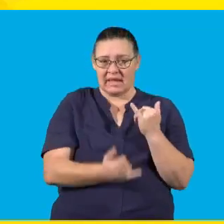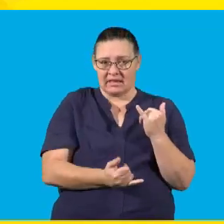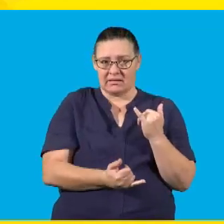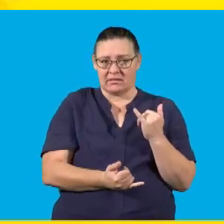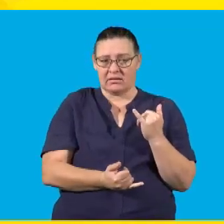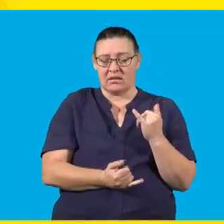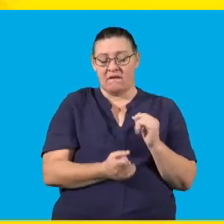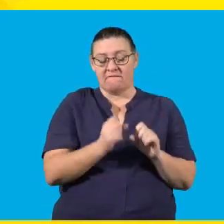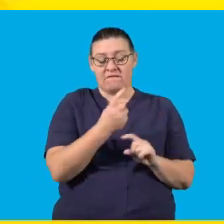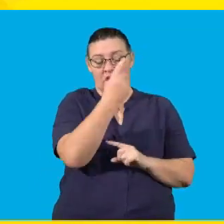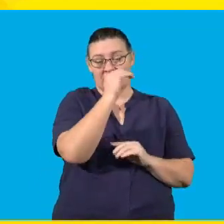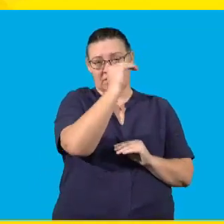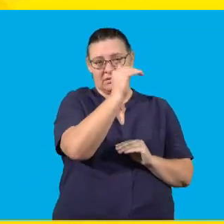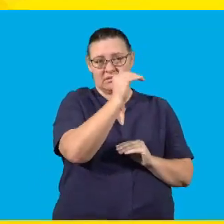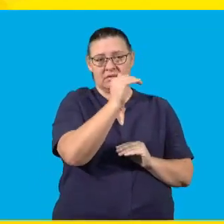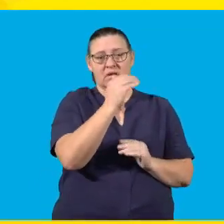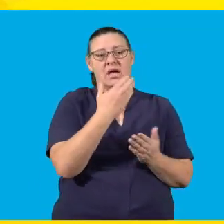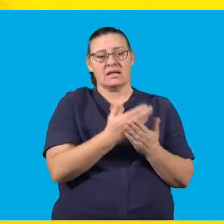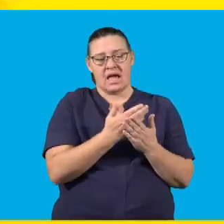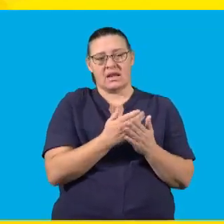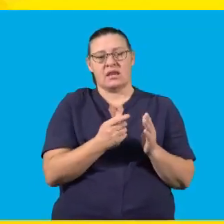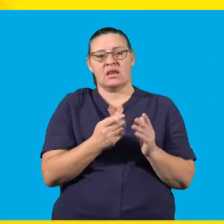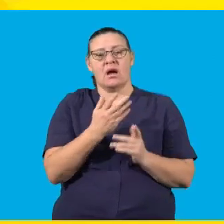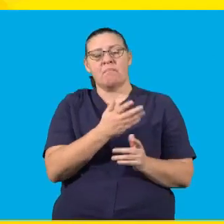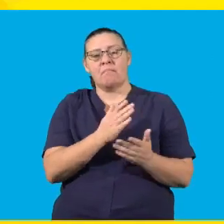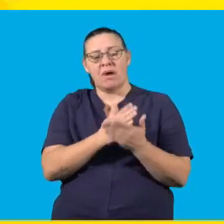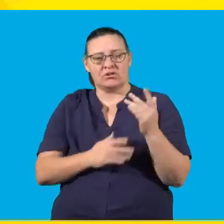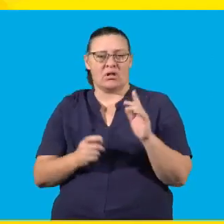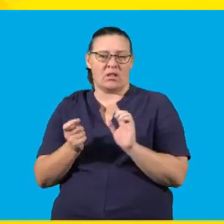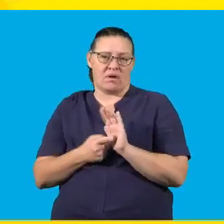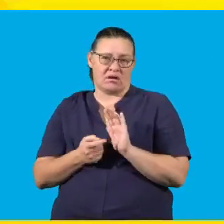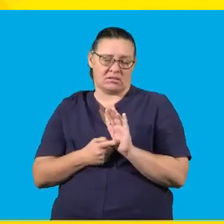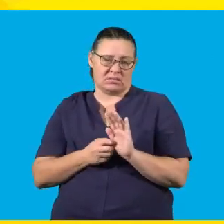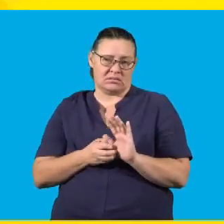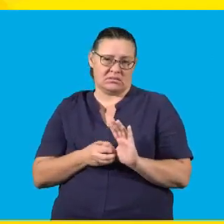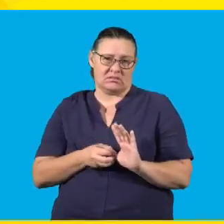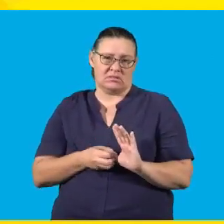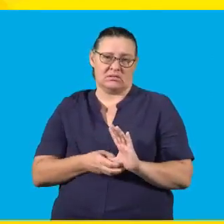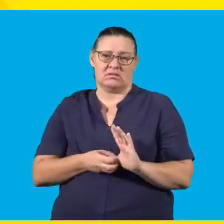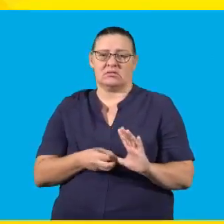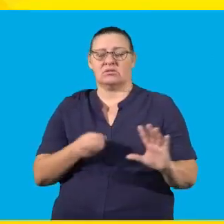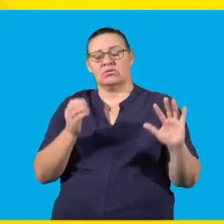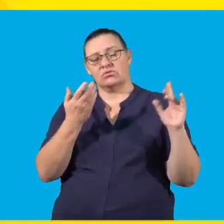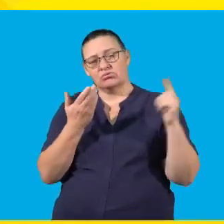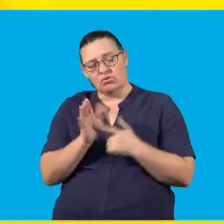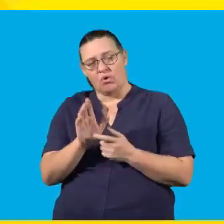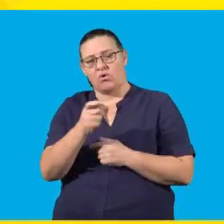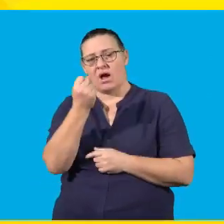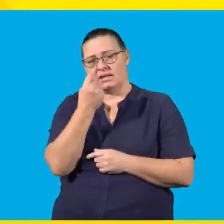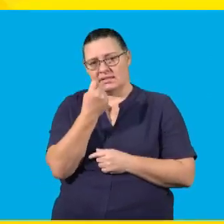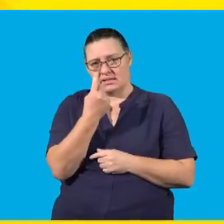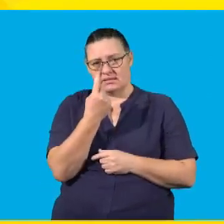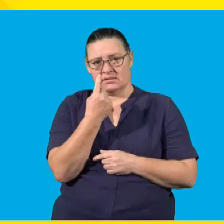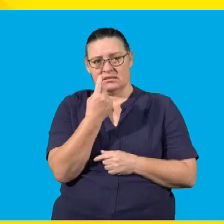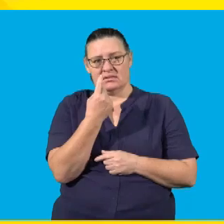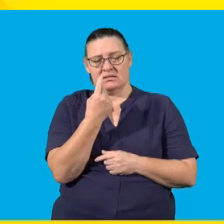mistake in an initial step, often you may earn a partial mark or some partial marks for demonstrating that you understand. And if